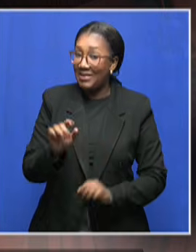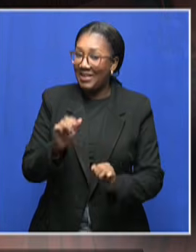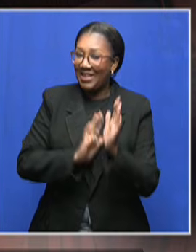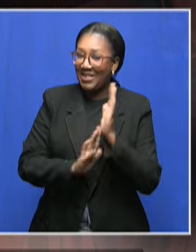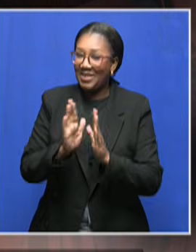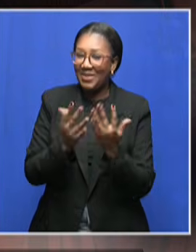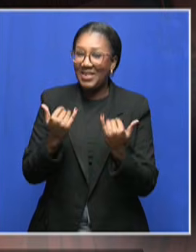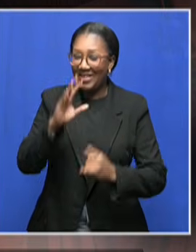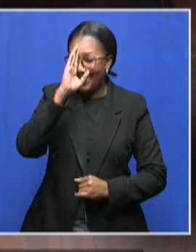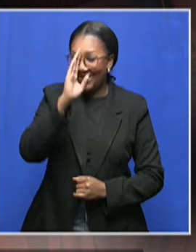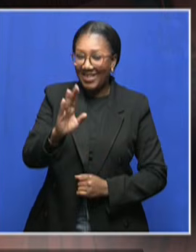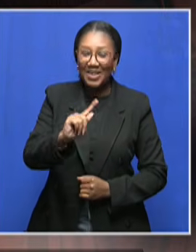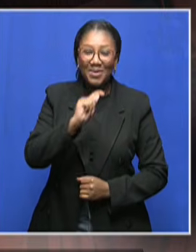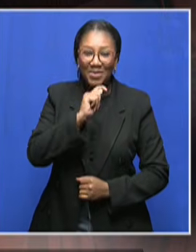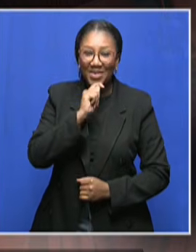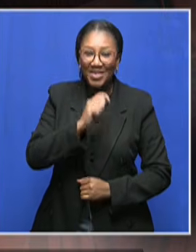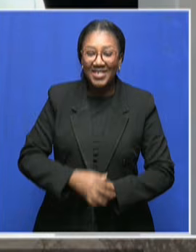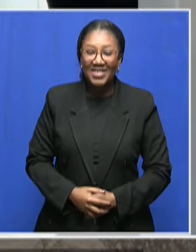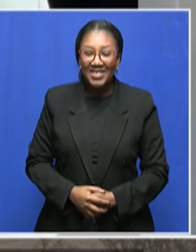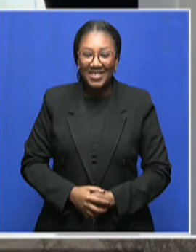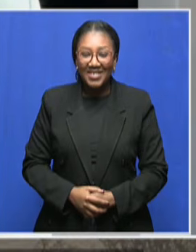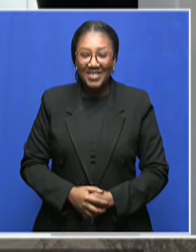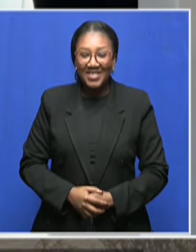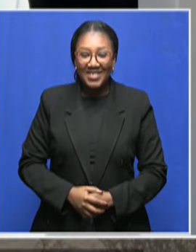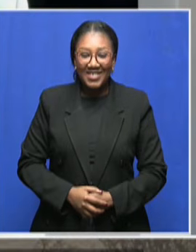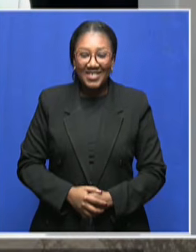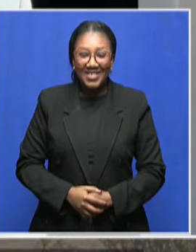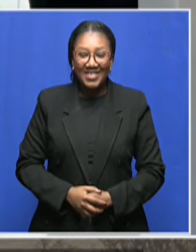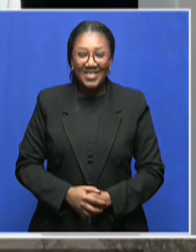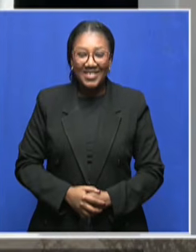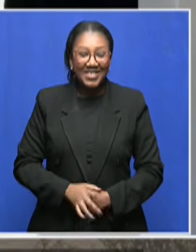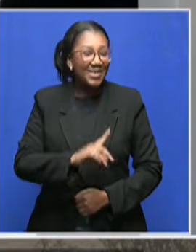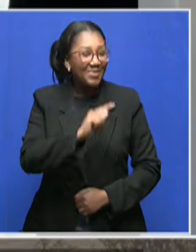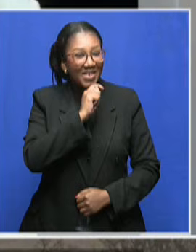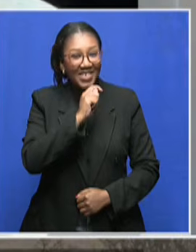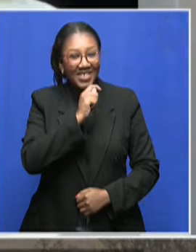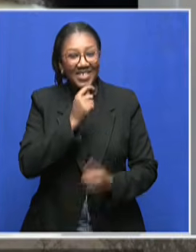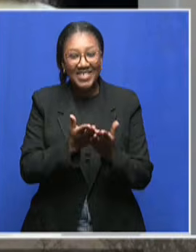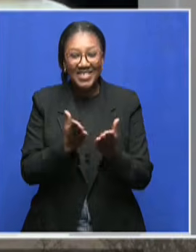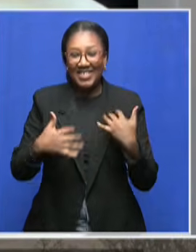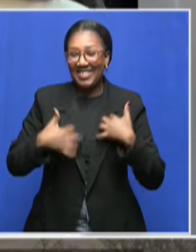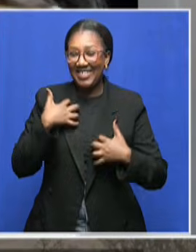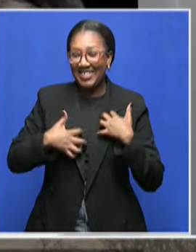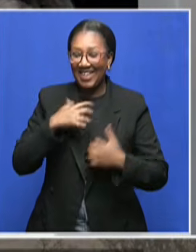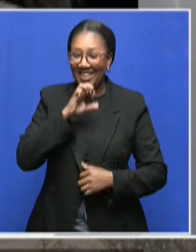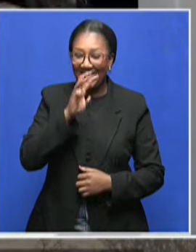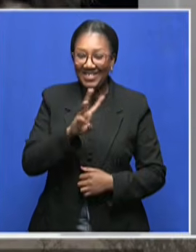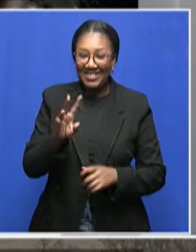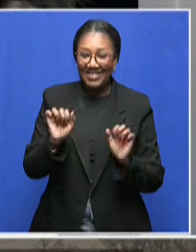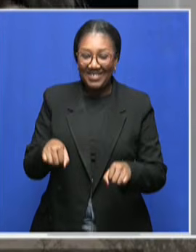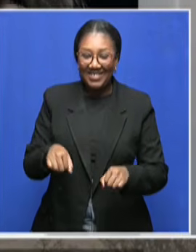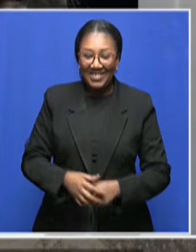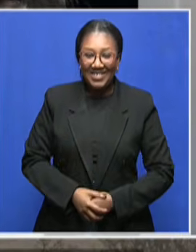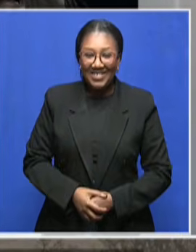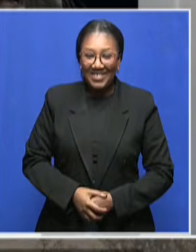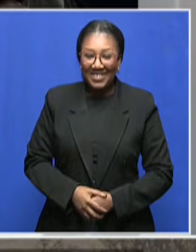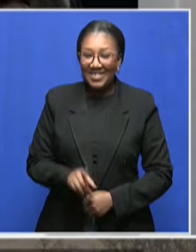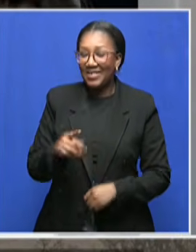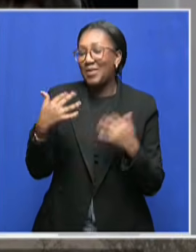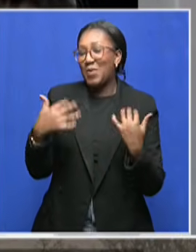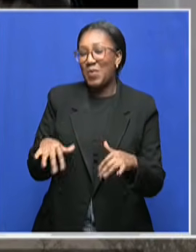good morning. Thank you for joining us at this hour. Good morning, how exciting. I'm excited for you. I think it's